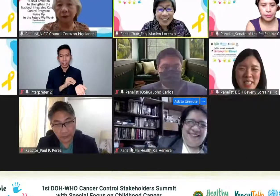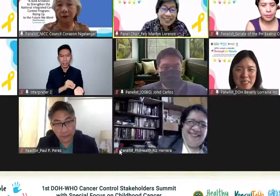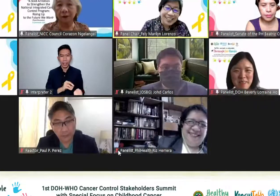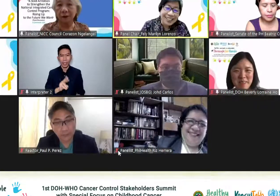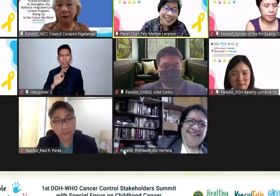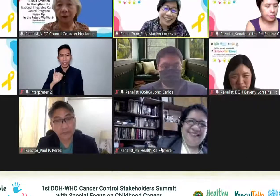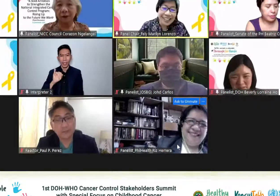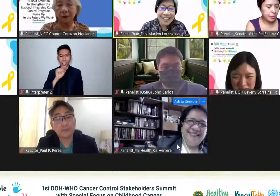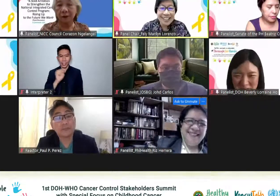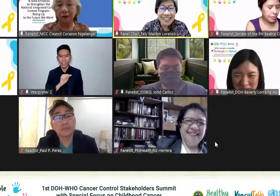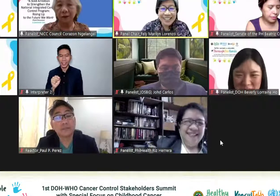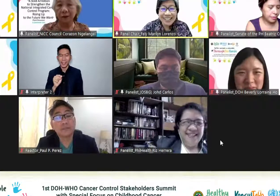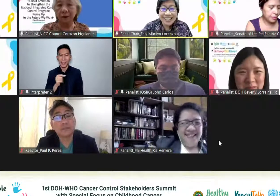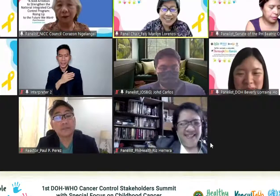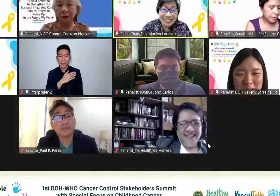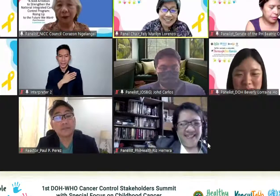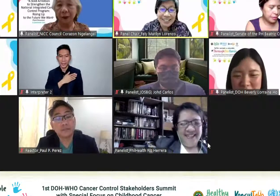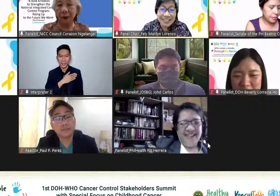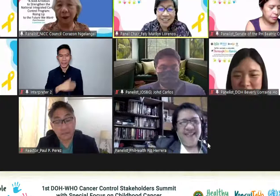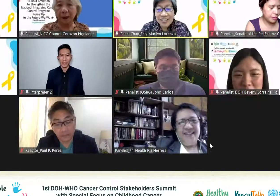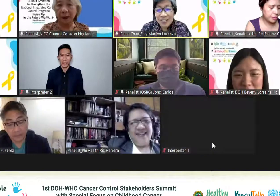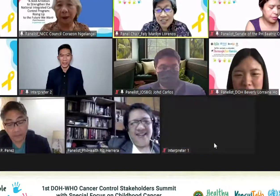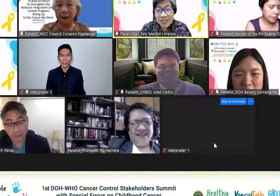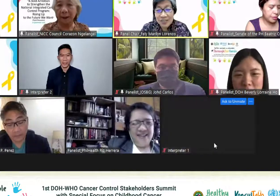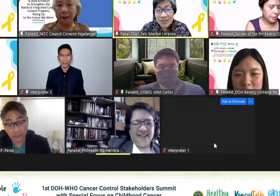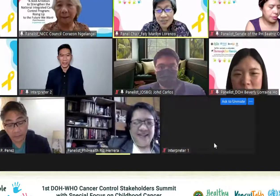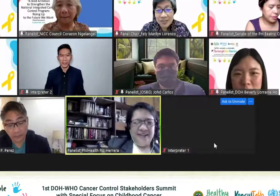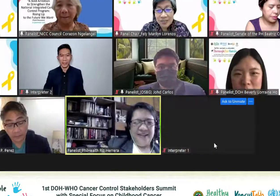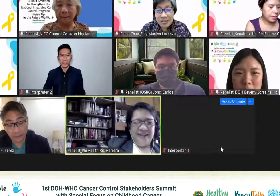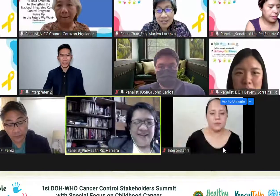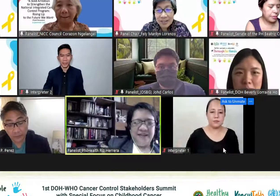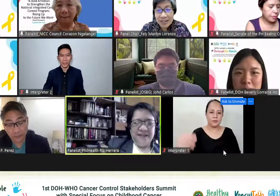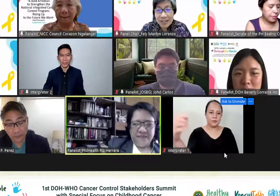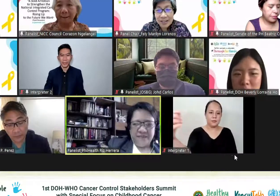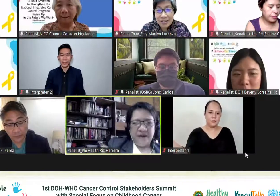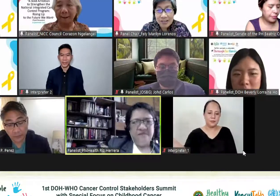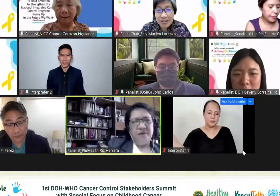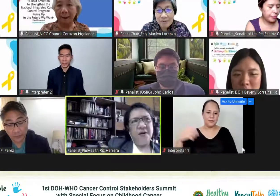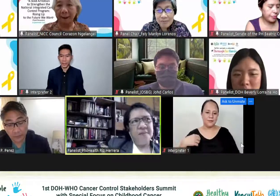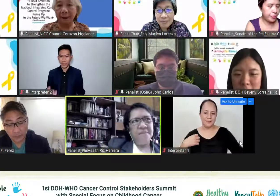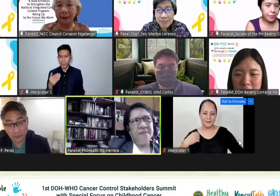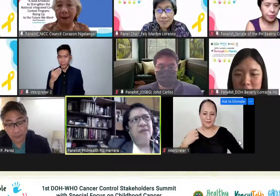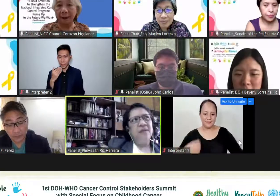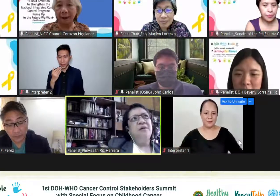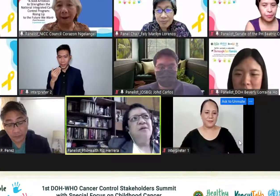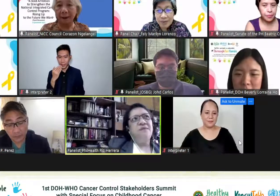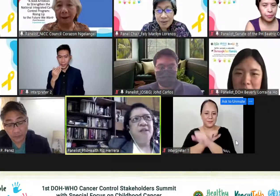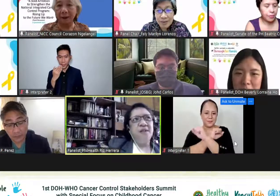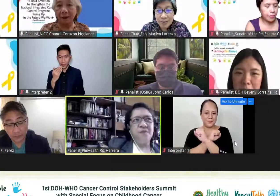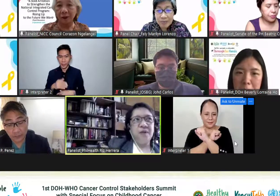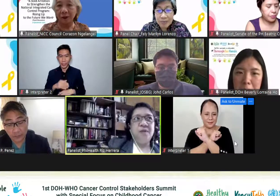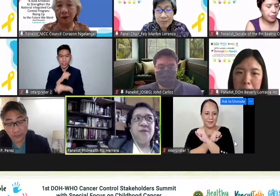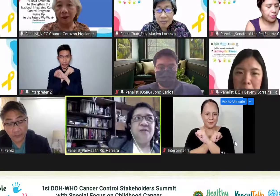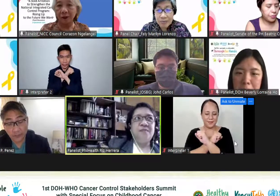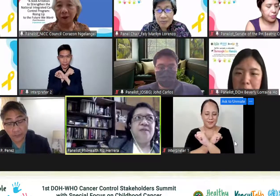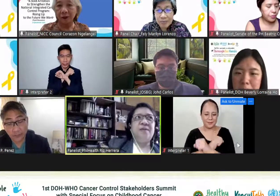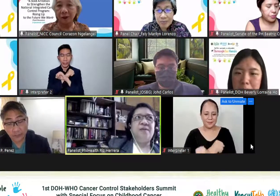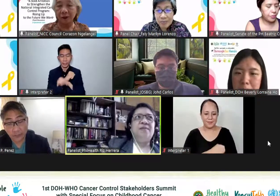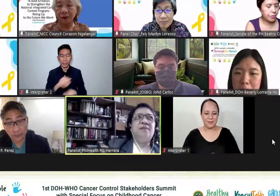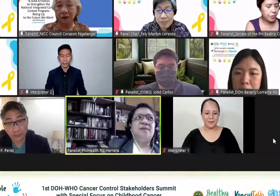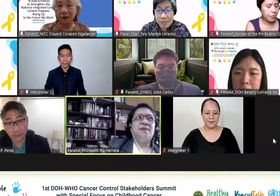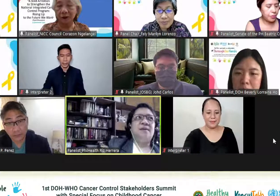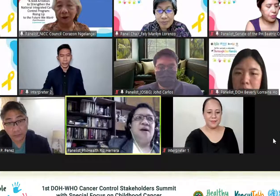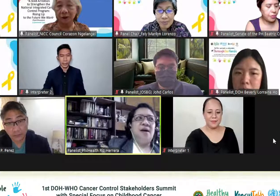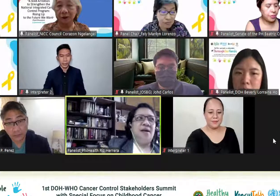Okay, Doc Reyes. Thank you, Doc Bev. PhilHealth will always